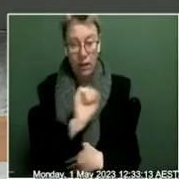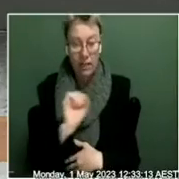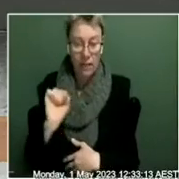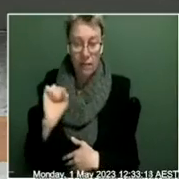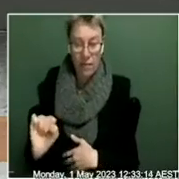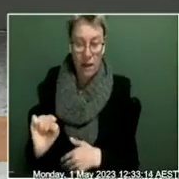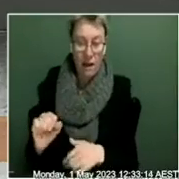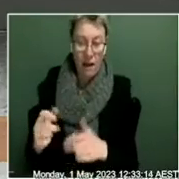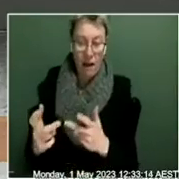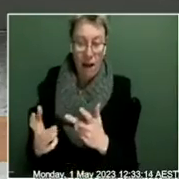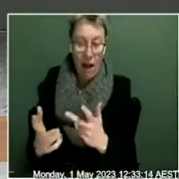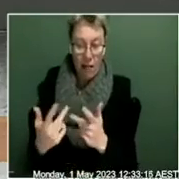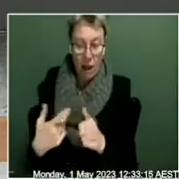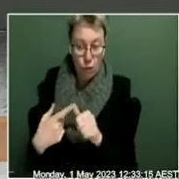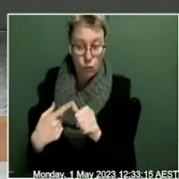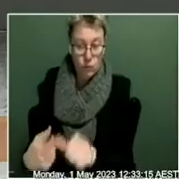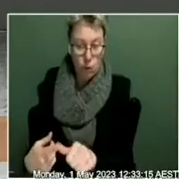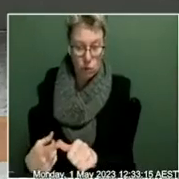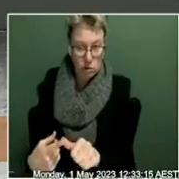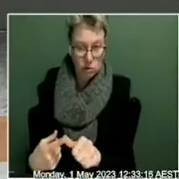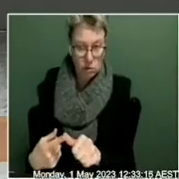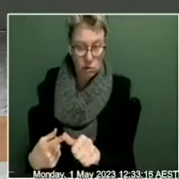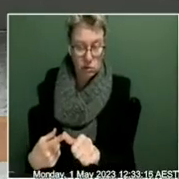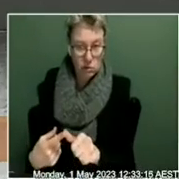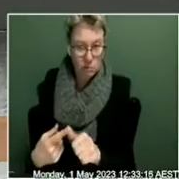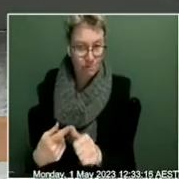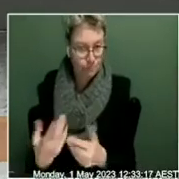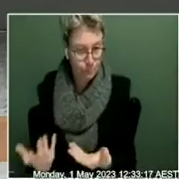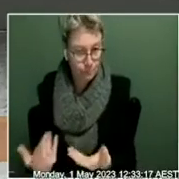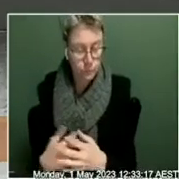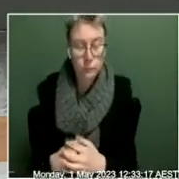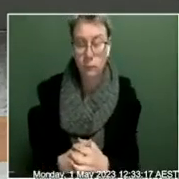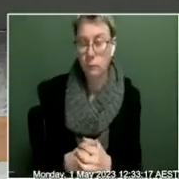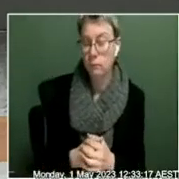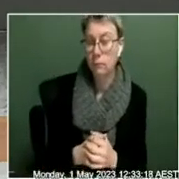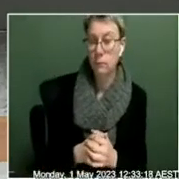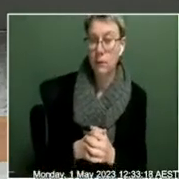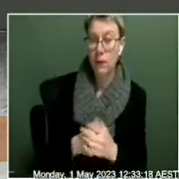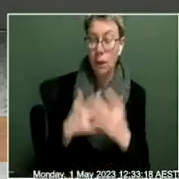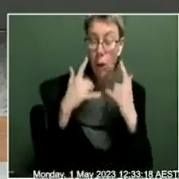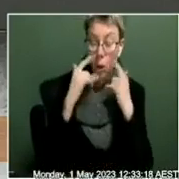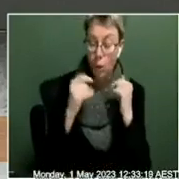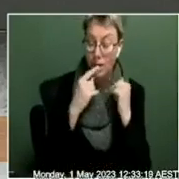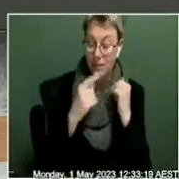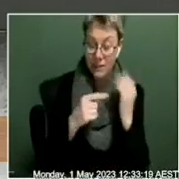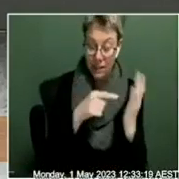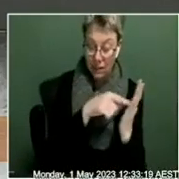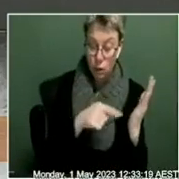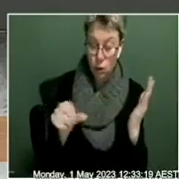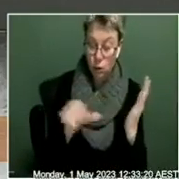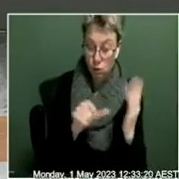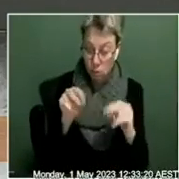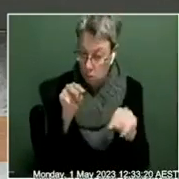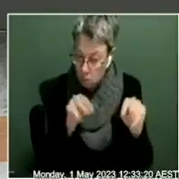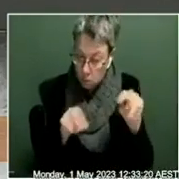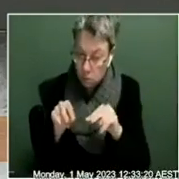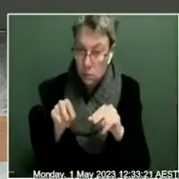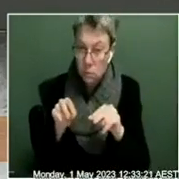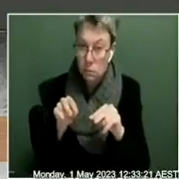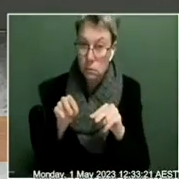scrutiny of custodial healthcare services to ensure that it's independent,